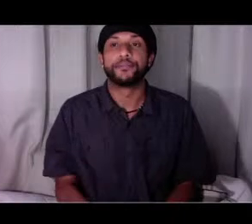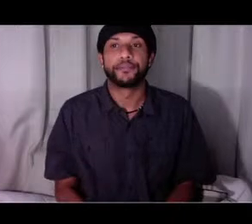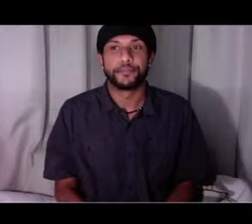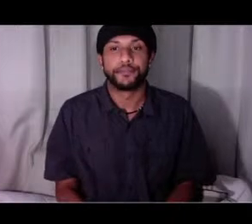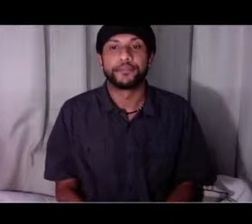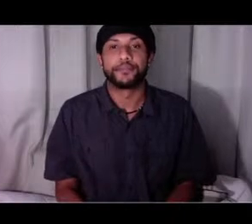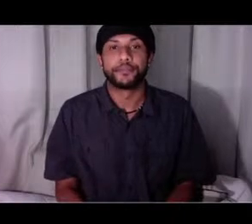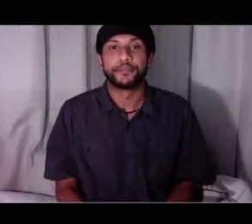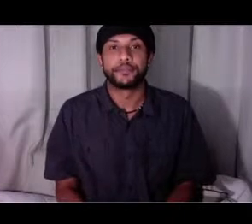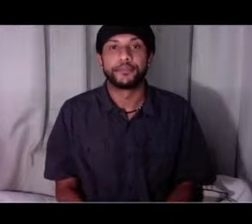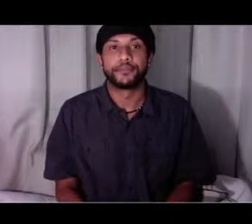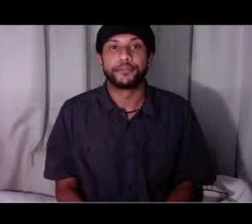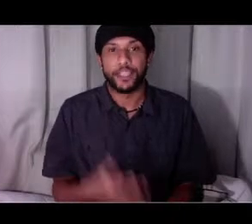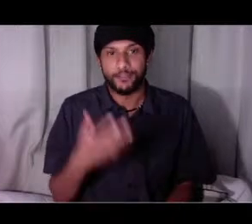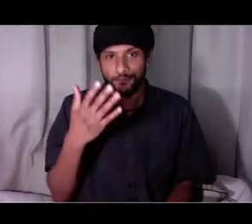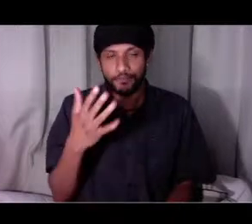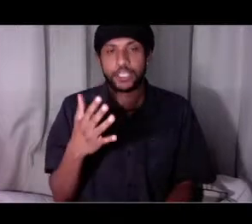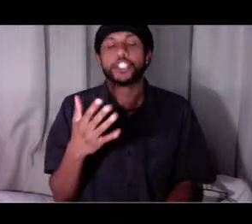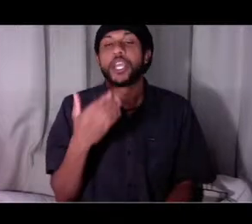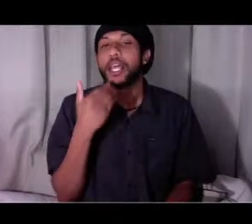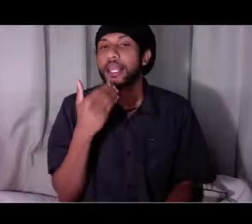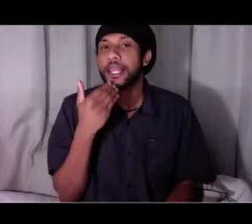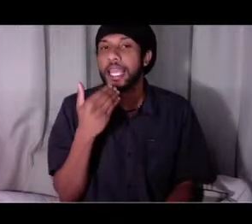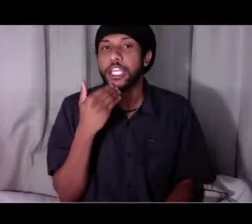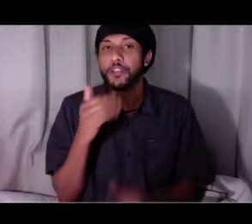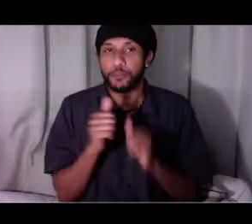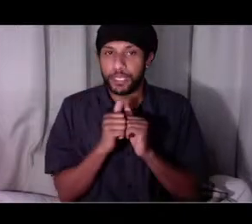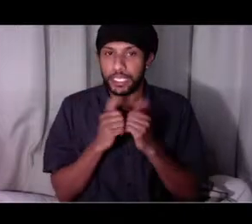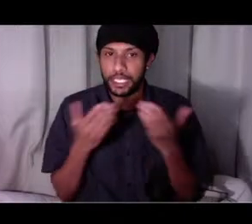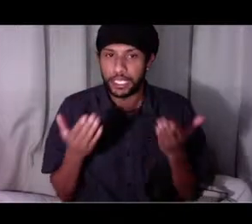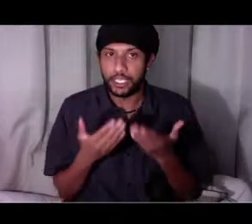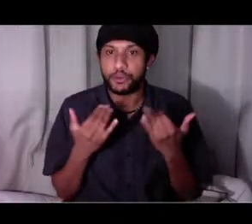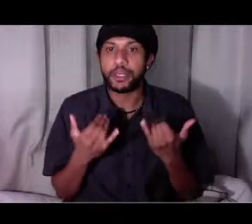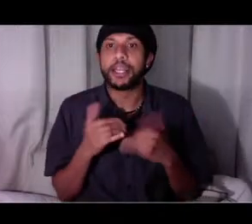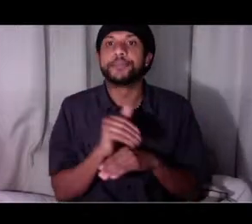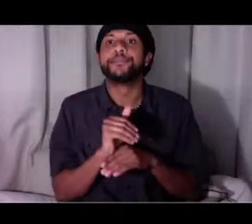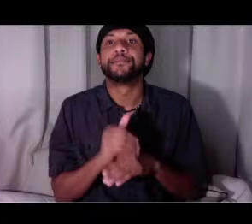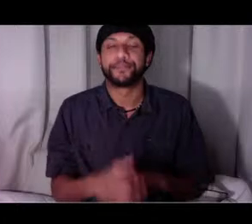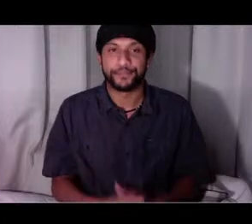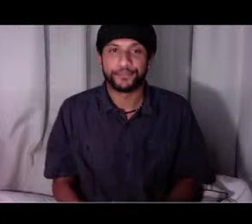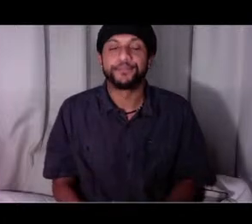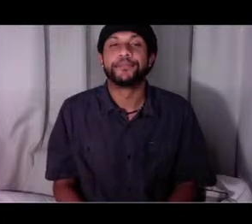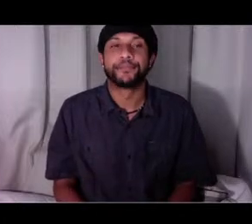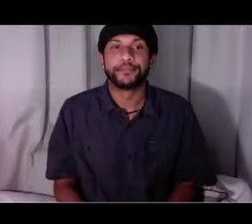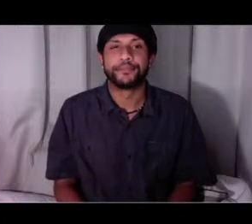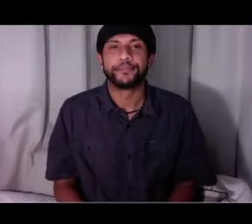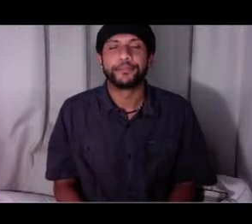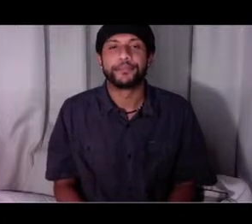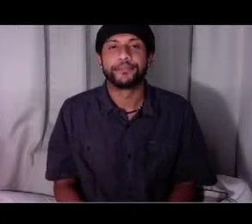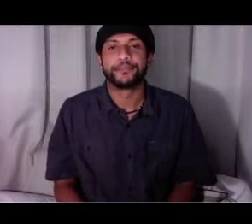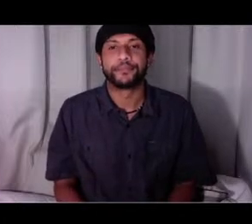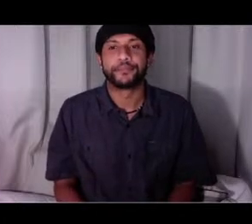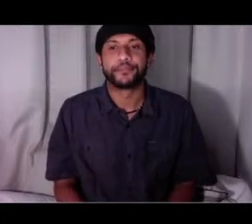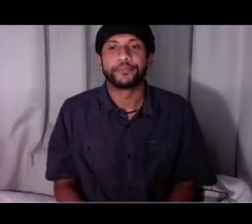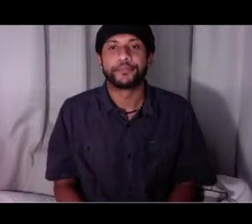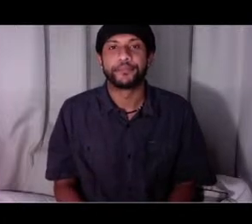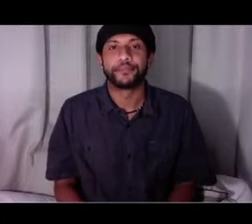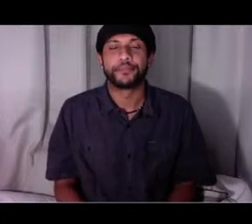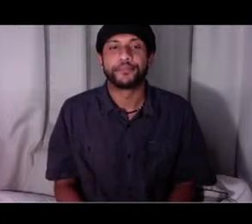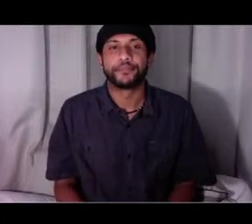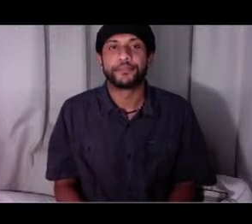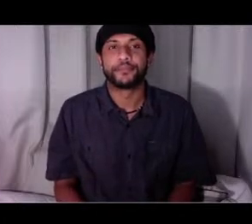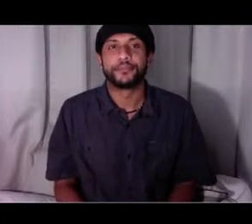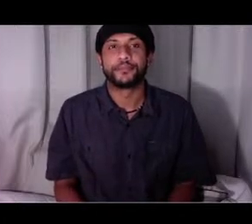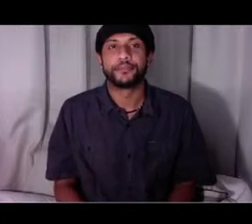um conclude that item and again thank you Jimmy for being with us this evening and give our best to the other board members the other committee members well then thanks